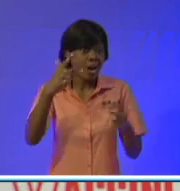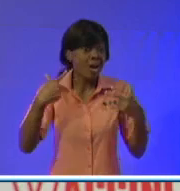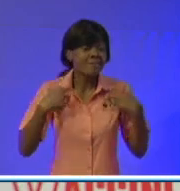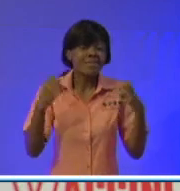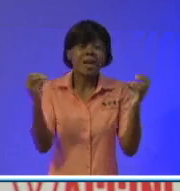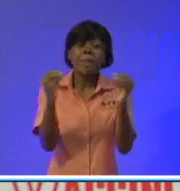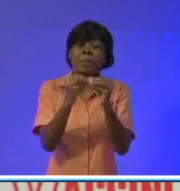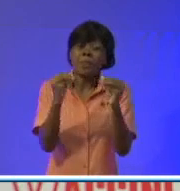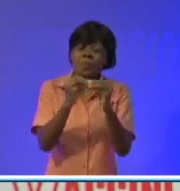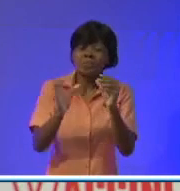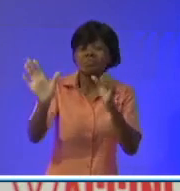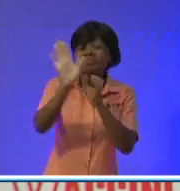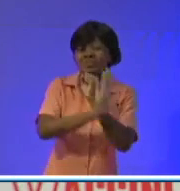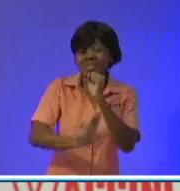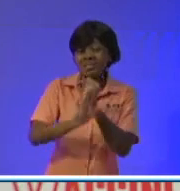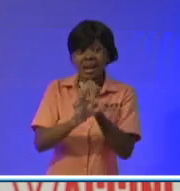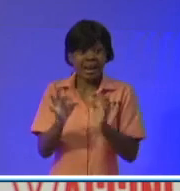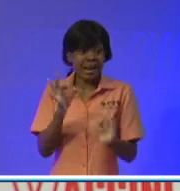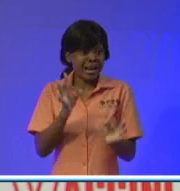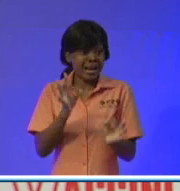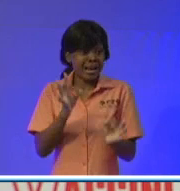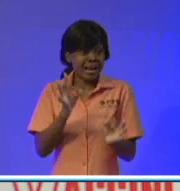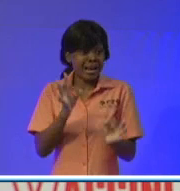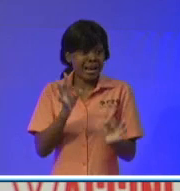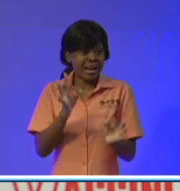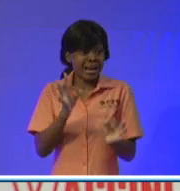measures of wearing your mask, especially